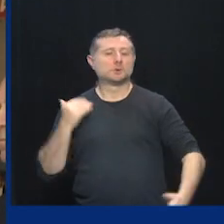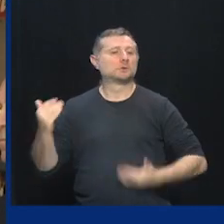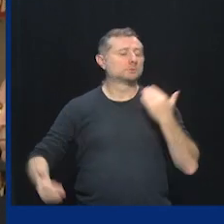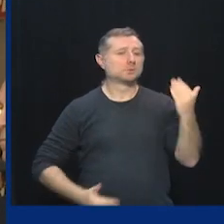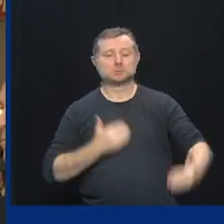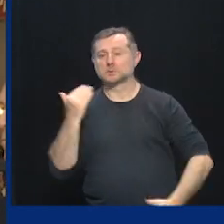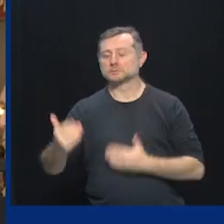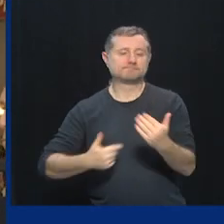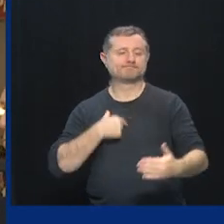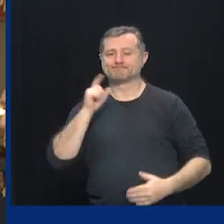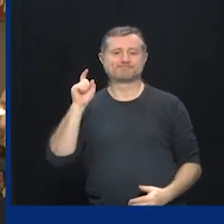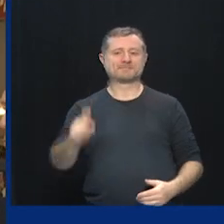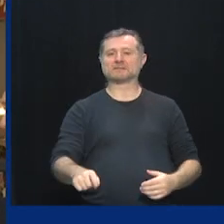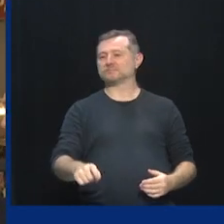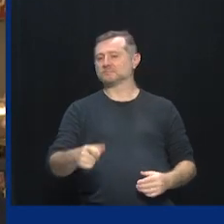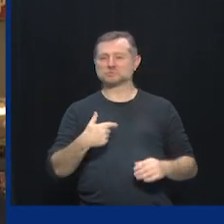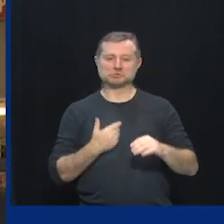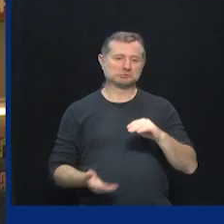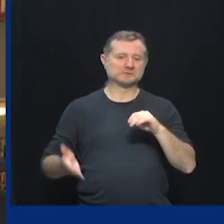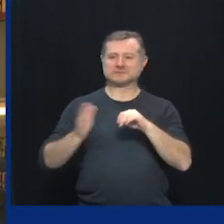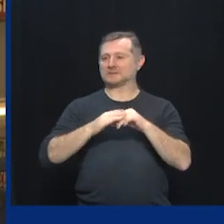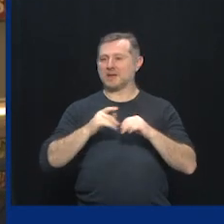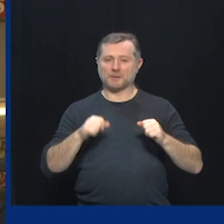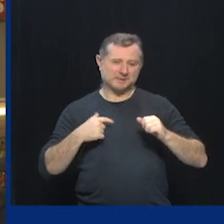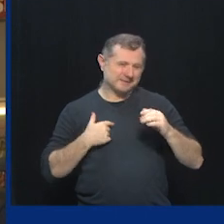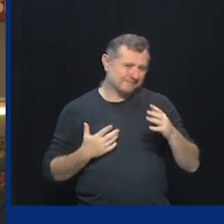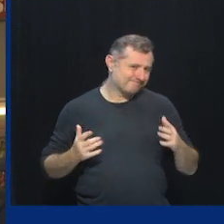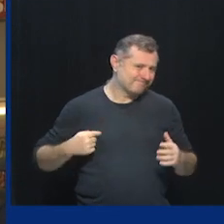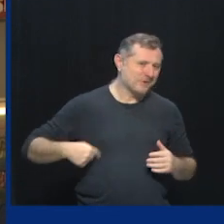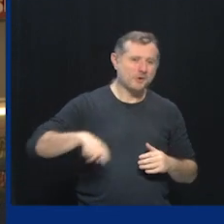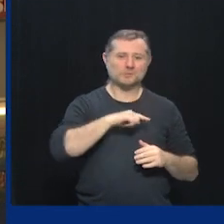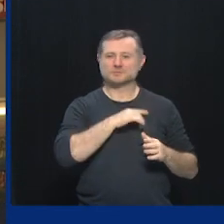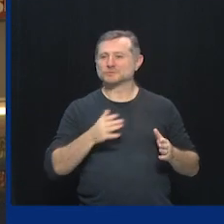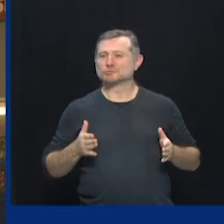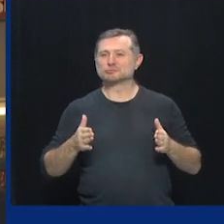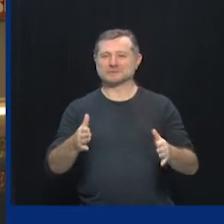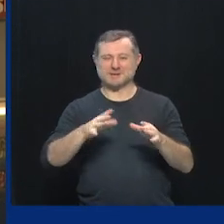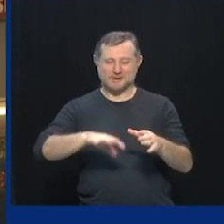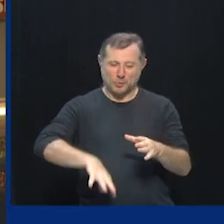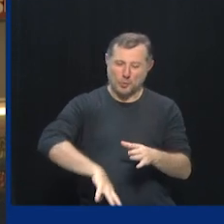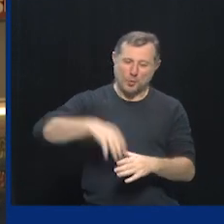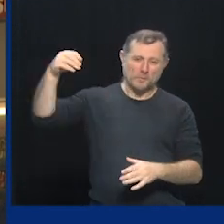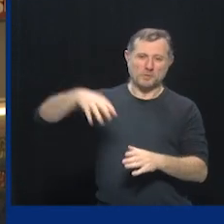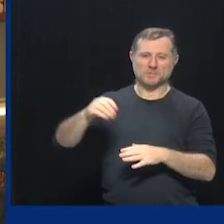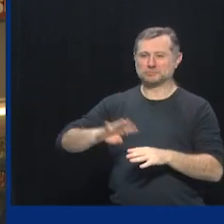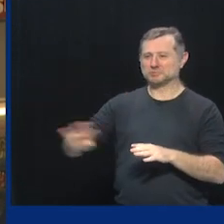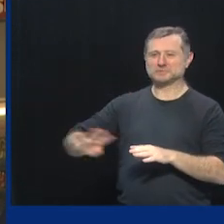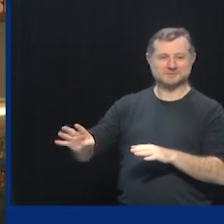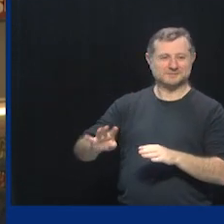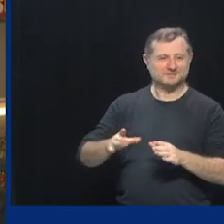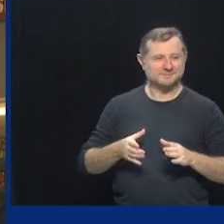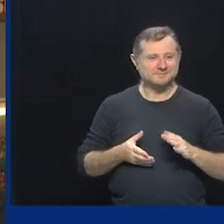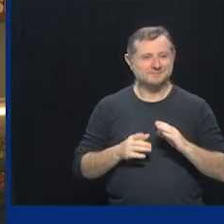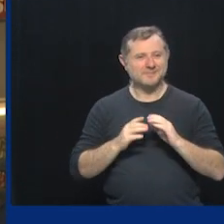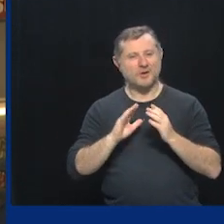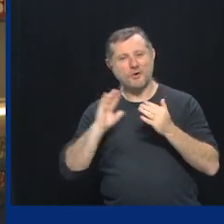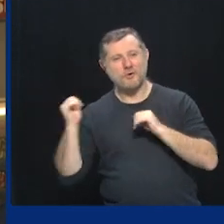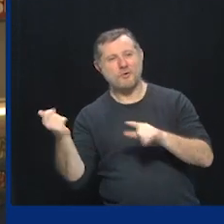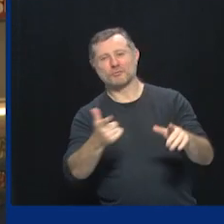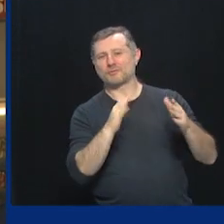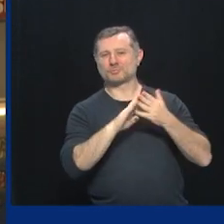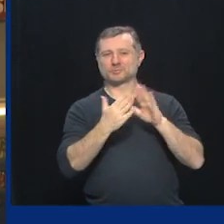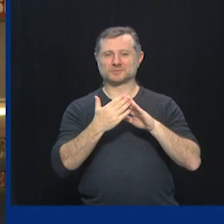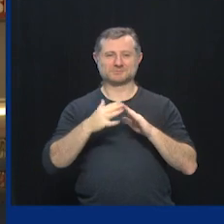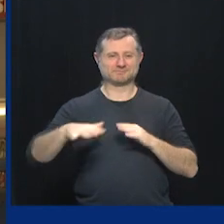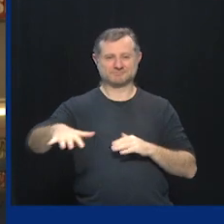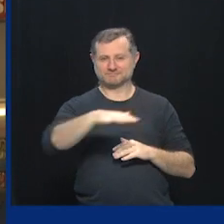has outlined, the ability of our street drainage infrastructure in all communities to accept these kinds of extreme weather events